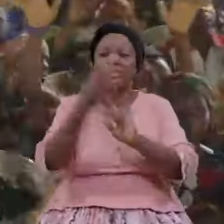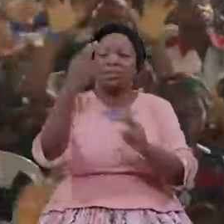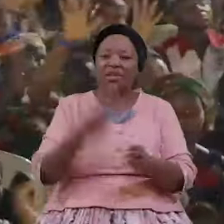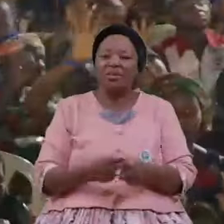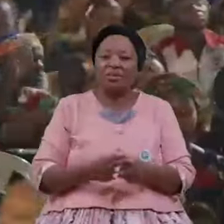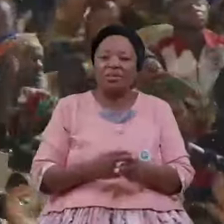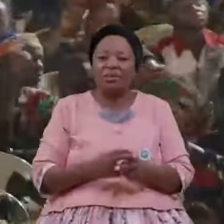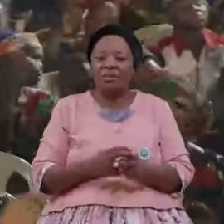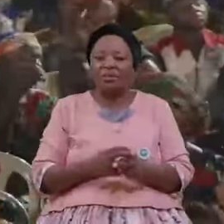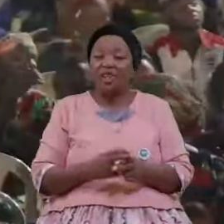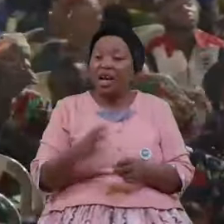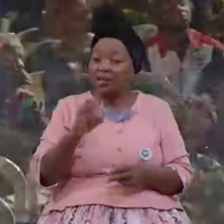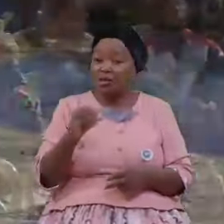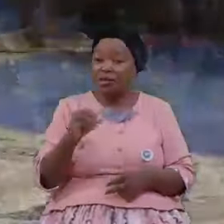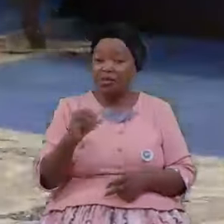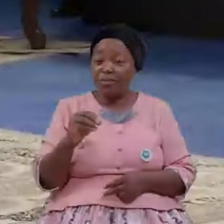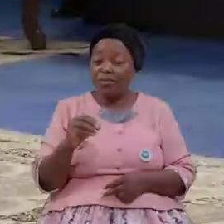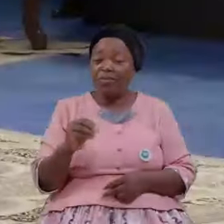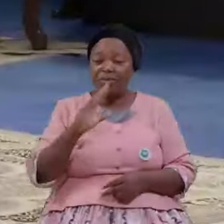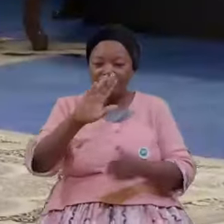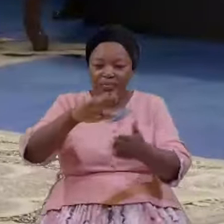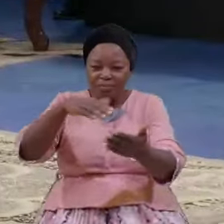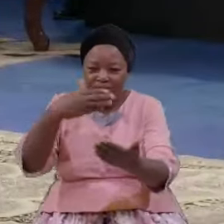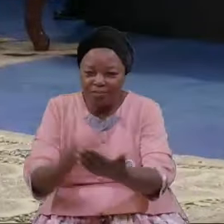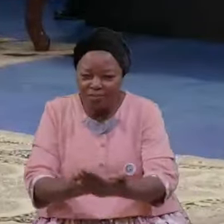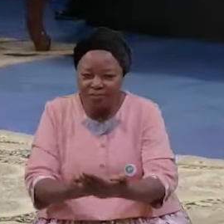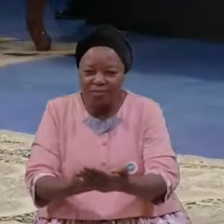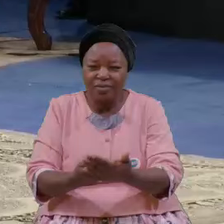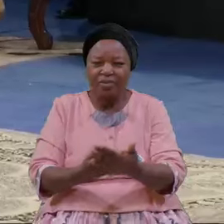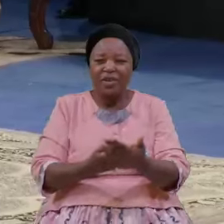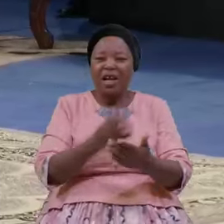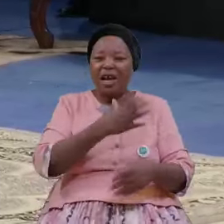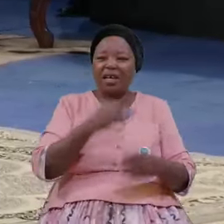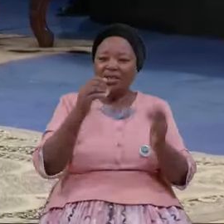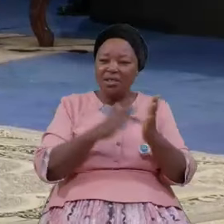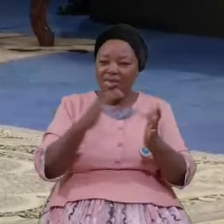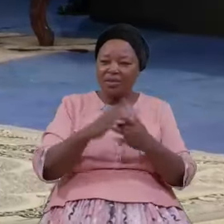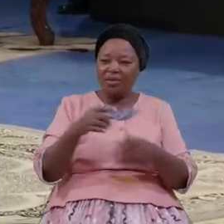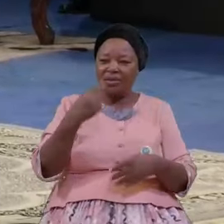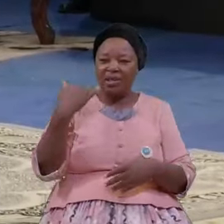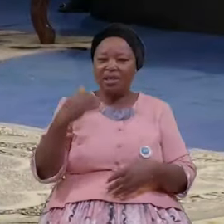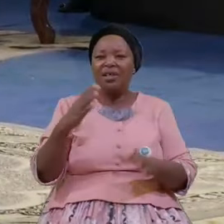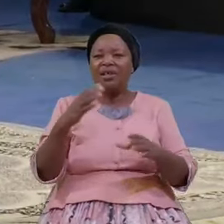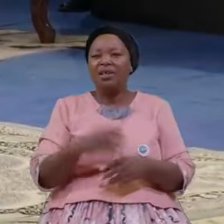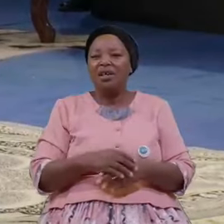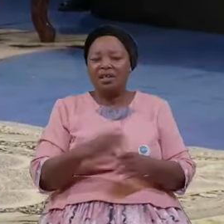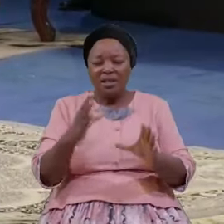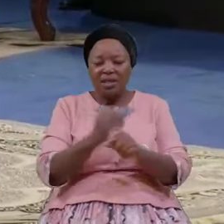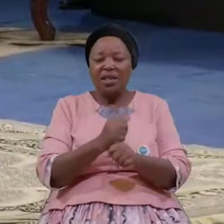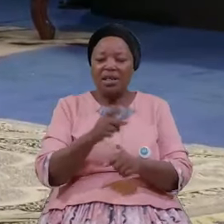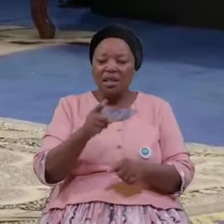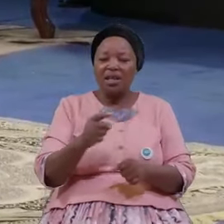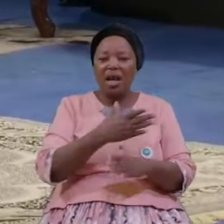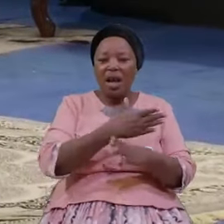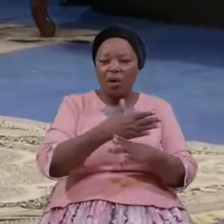And so they got there. And Jesus said, "Take ye away the